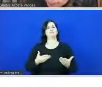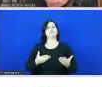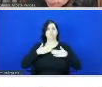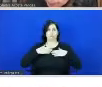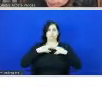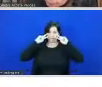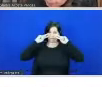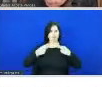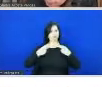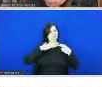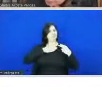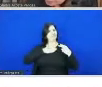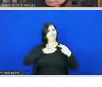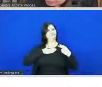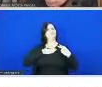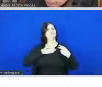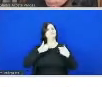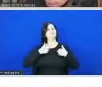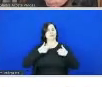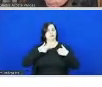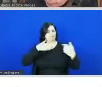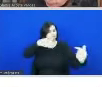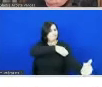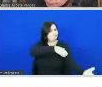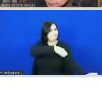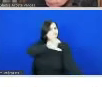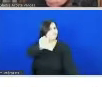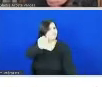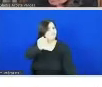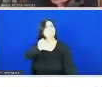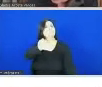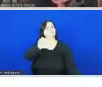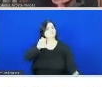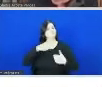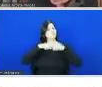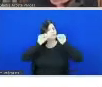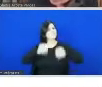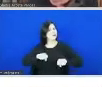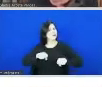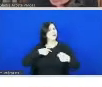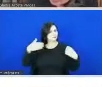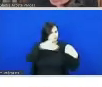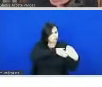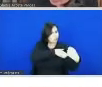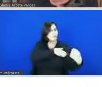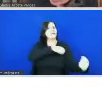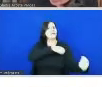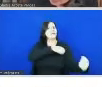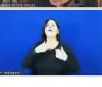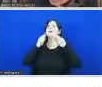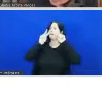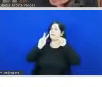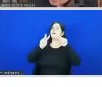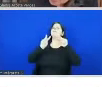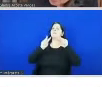services and opportunities as it relates, for example, to legal identity documents. Many women